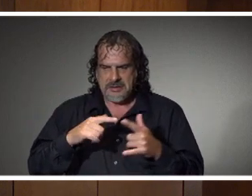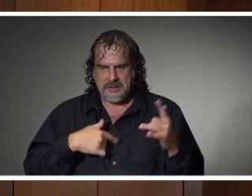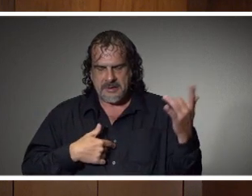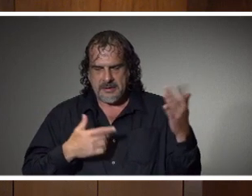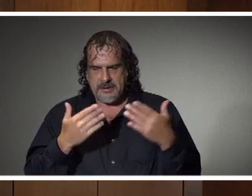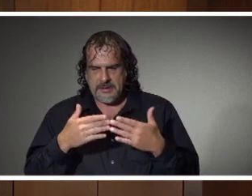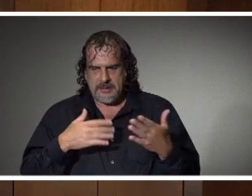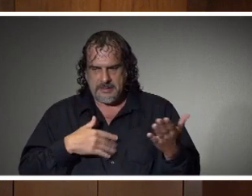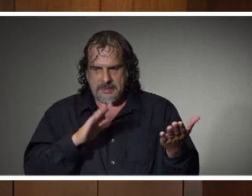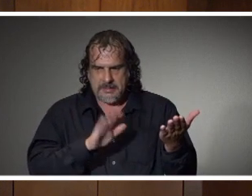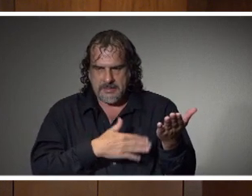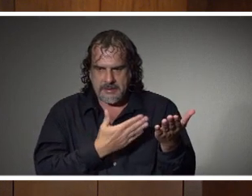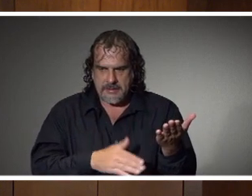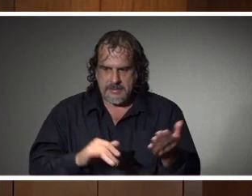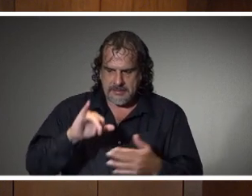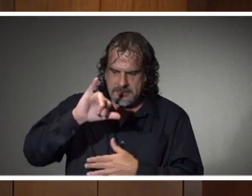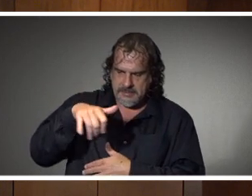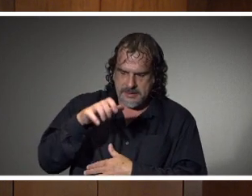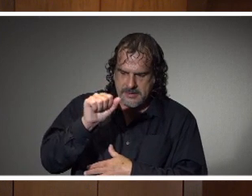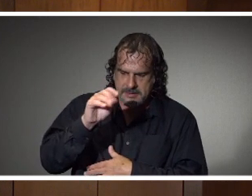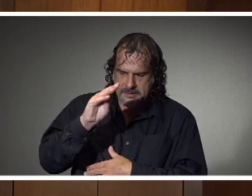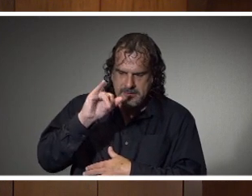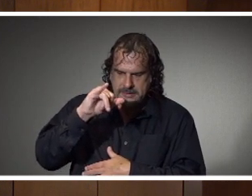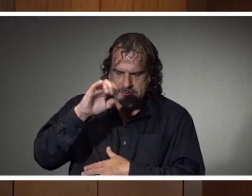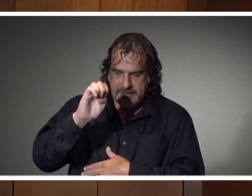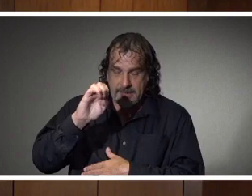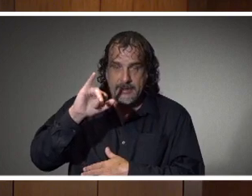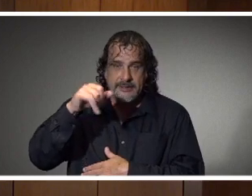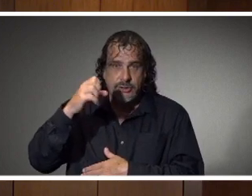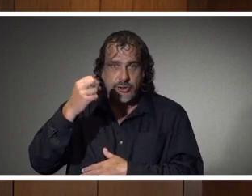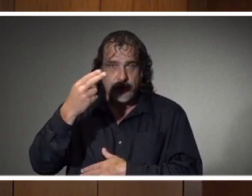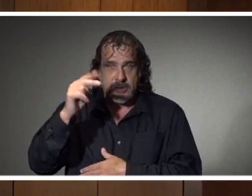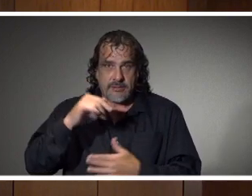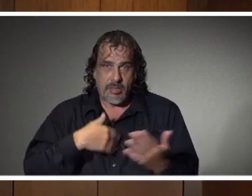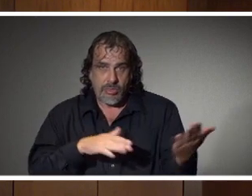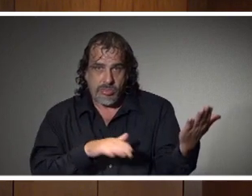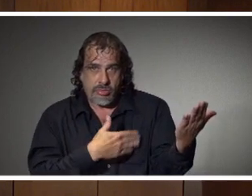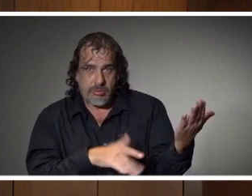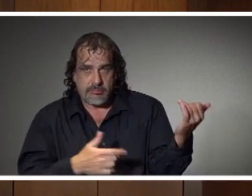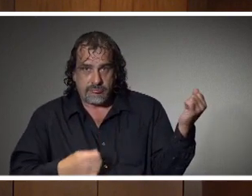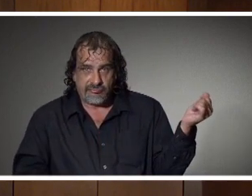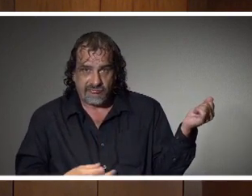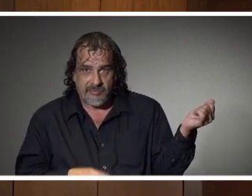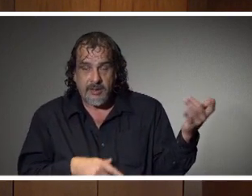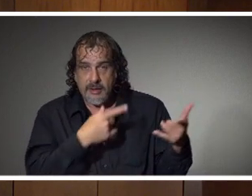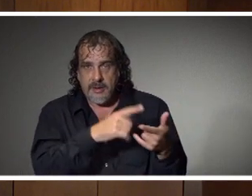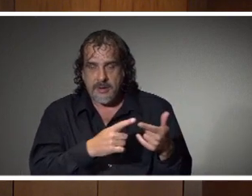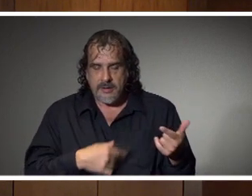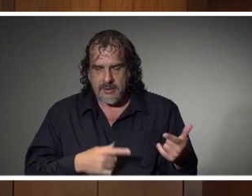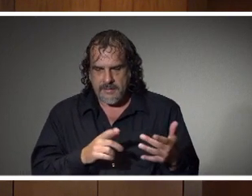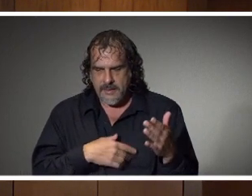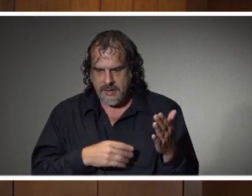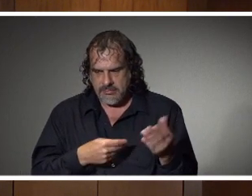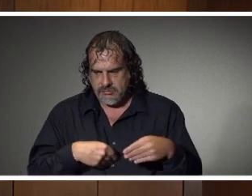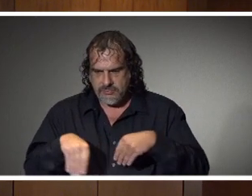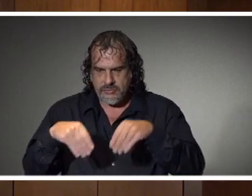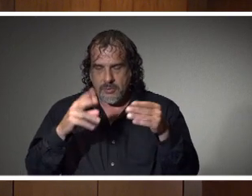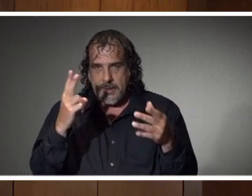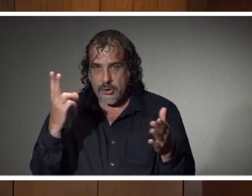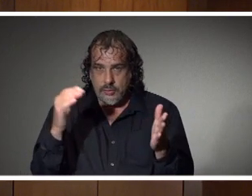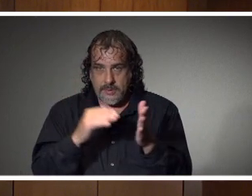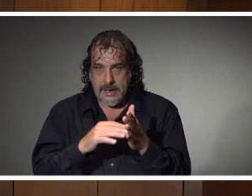might be familiar with, Jamie Johnson. And they have reportedly sold around 2,000